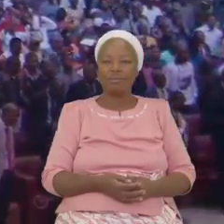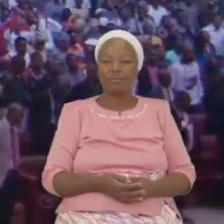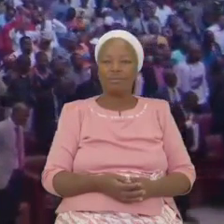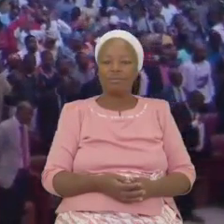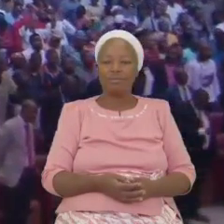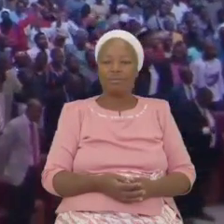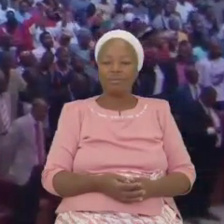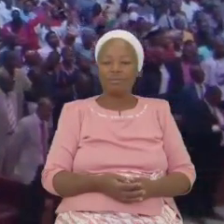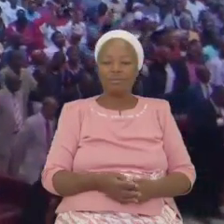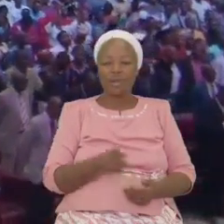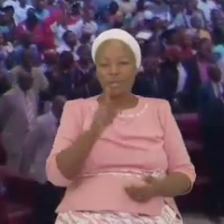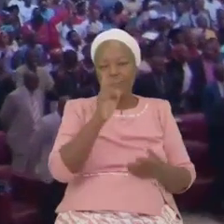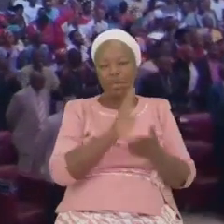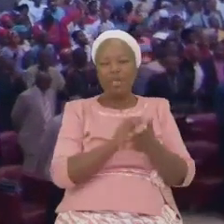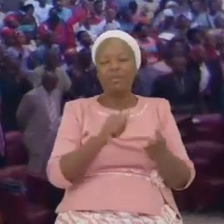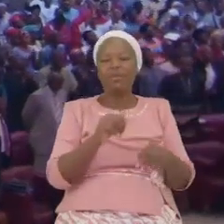Trust him.